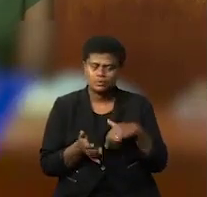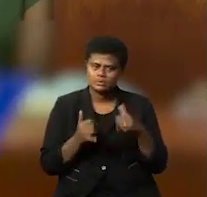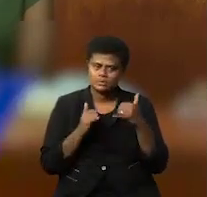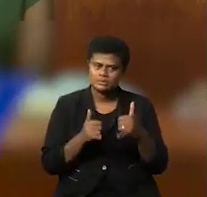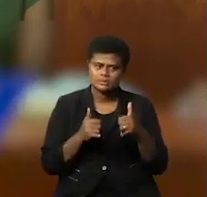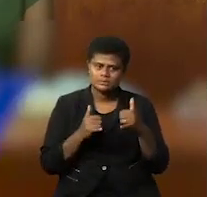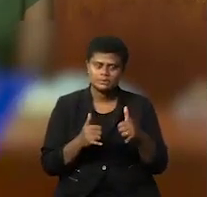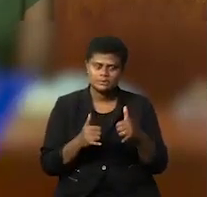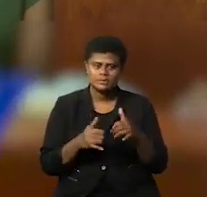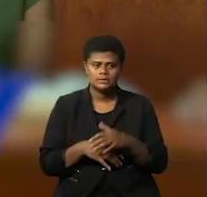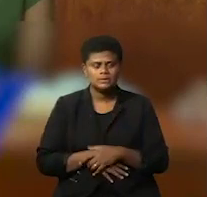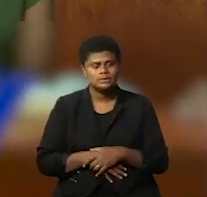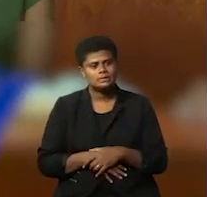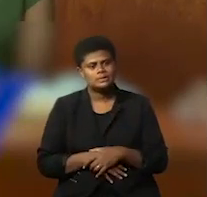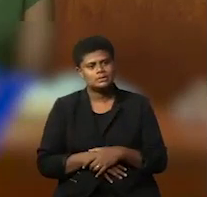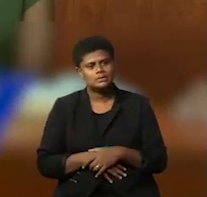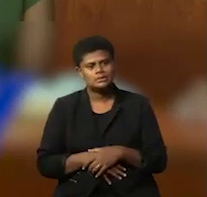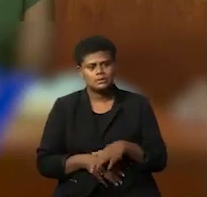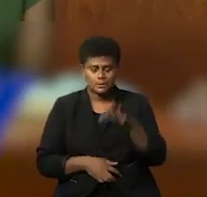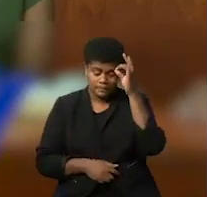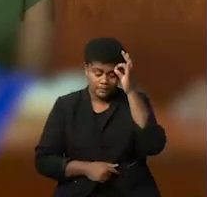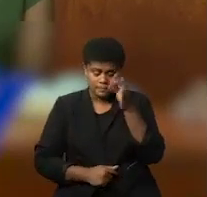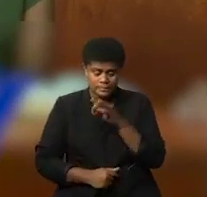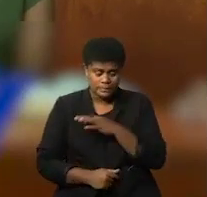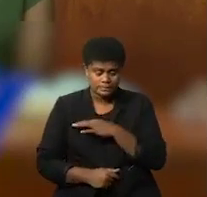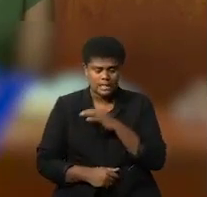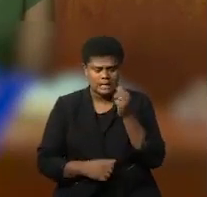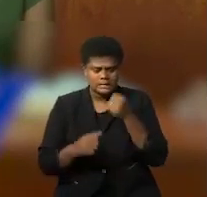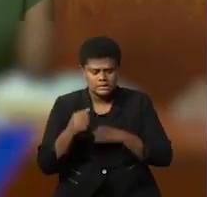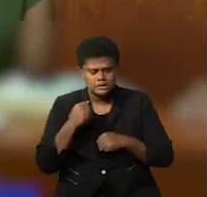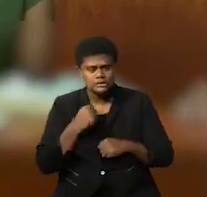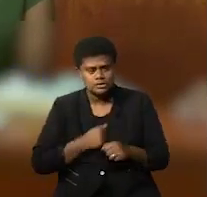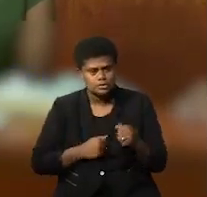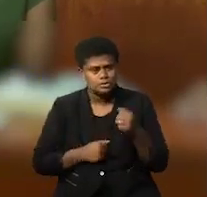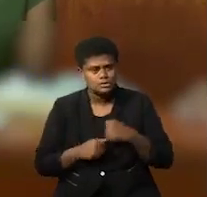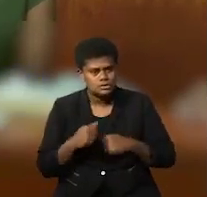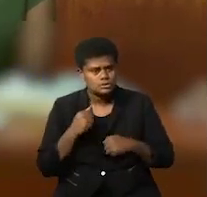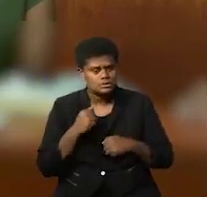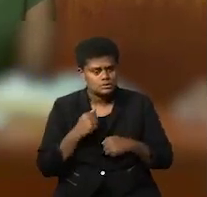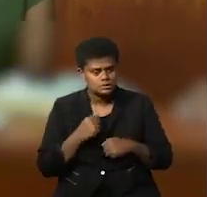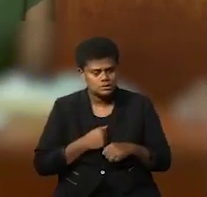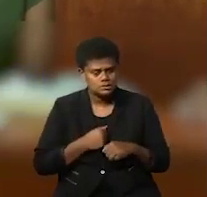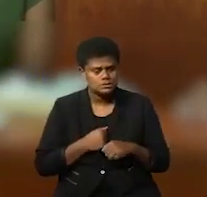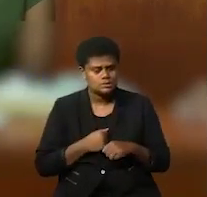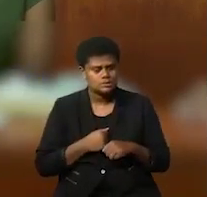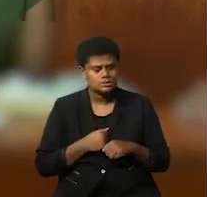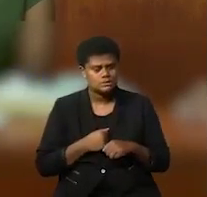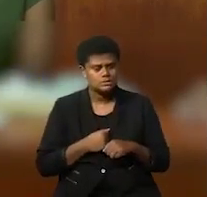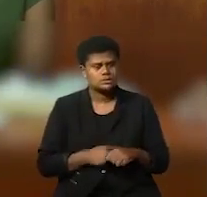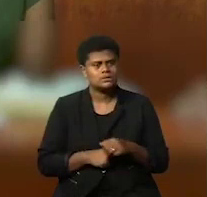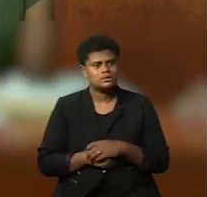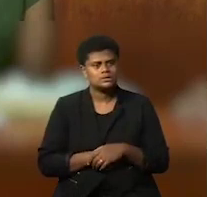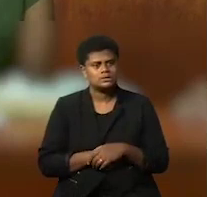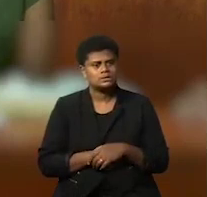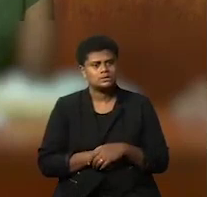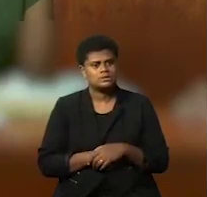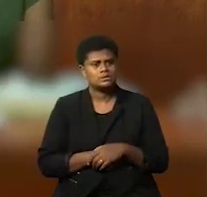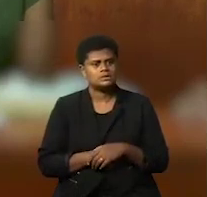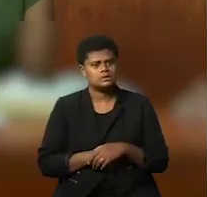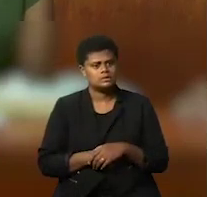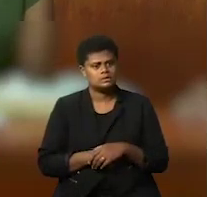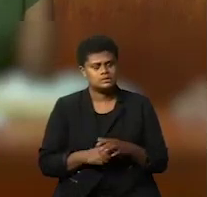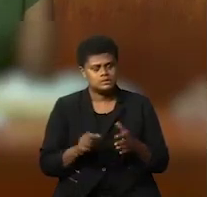of the believers, the persecution that the believers are going through because the dominancy of the